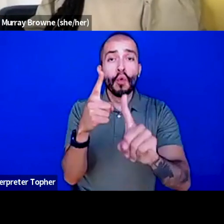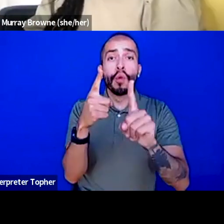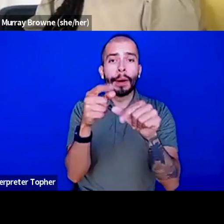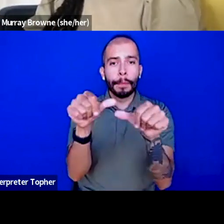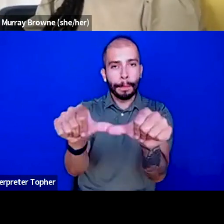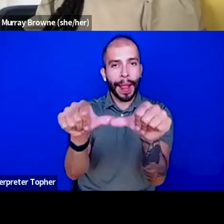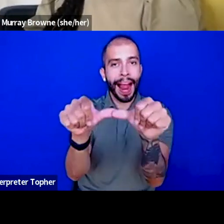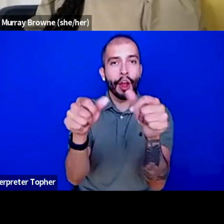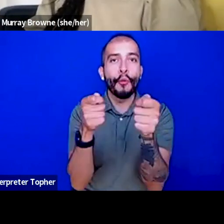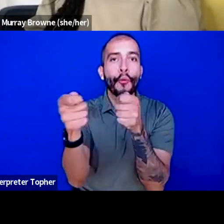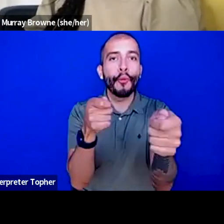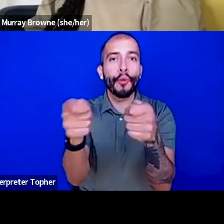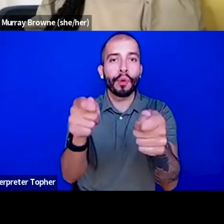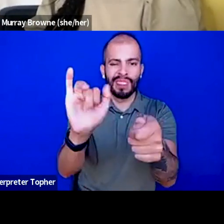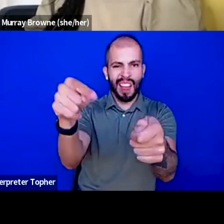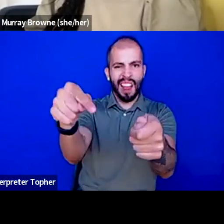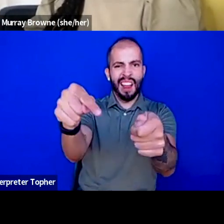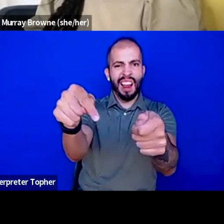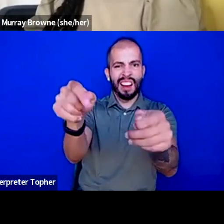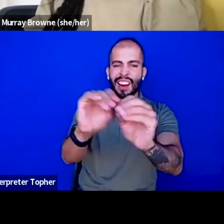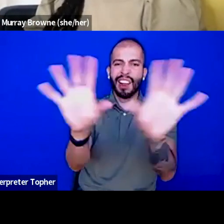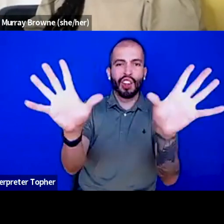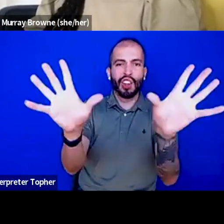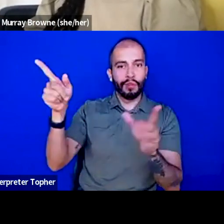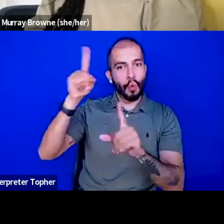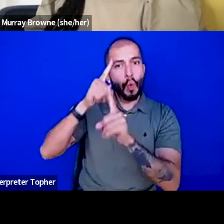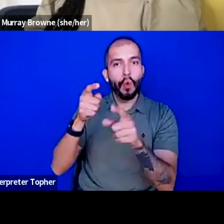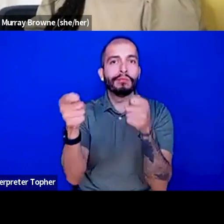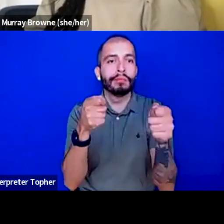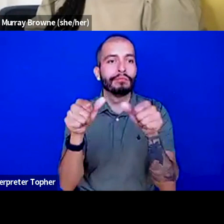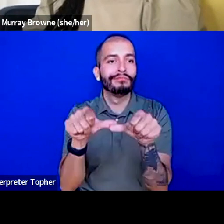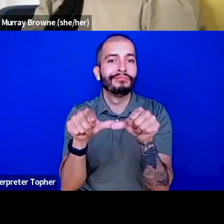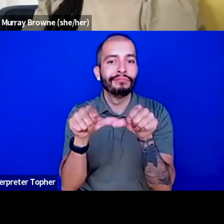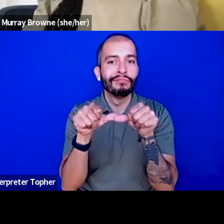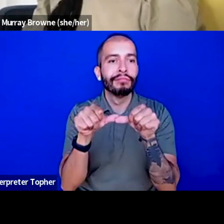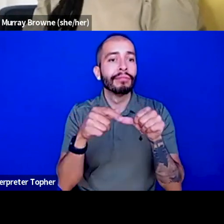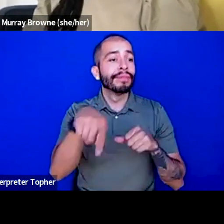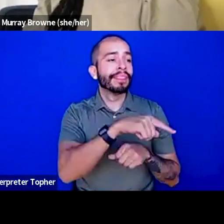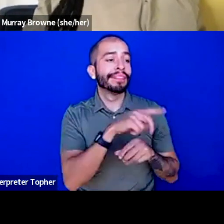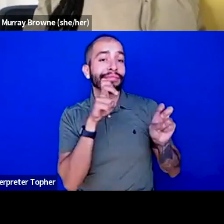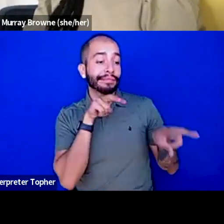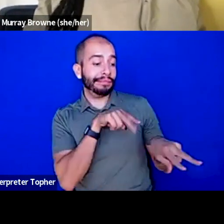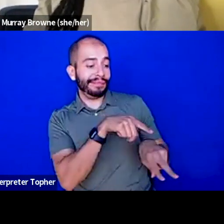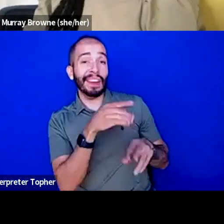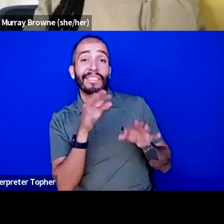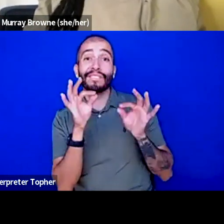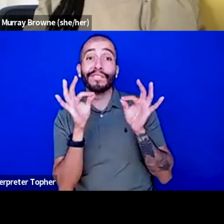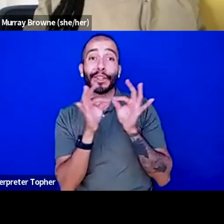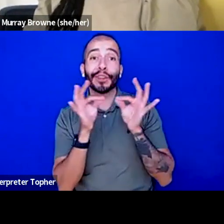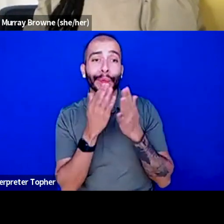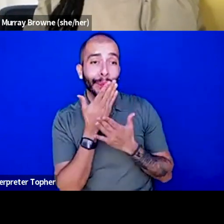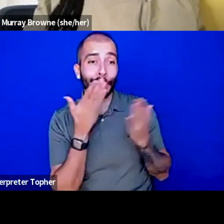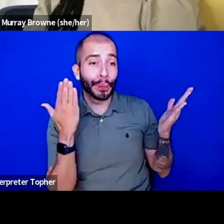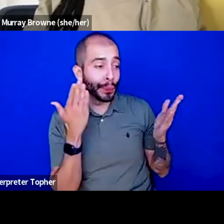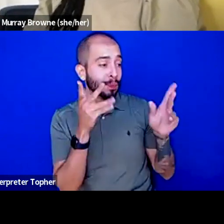land to expand and protect white settler colonial power and capital. So that's where I'll